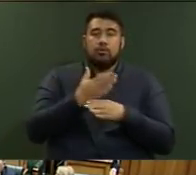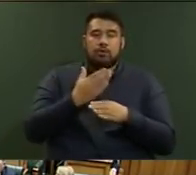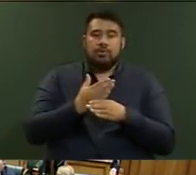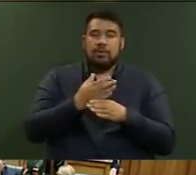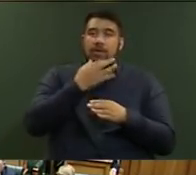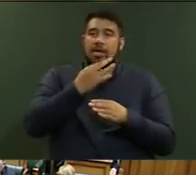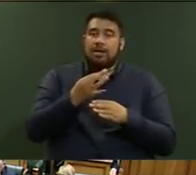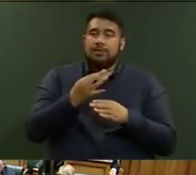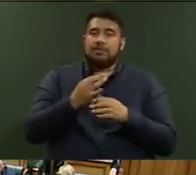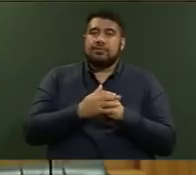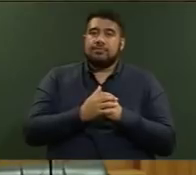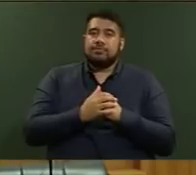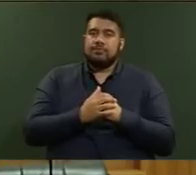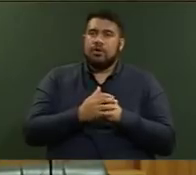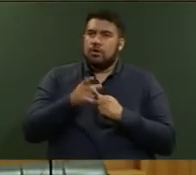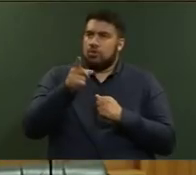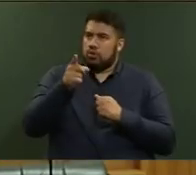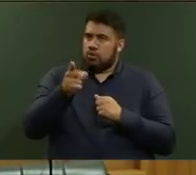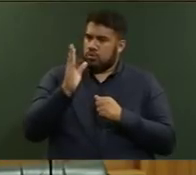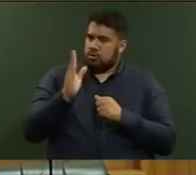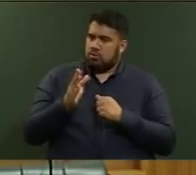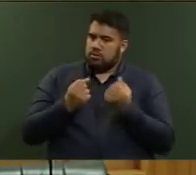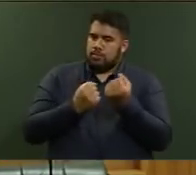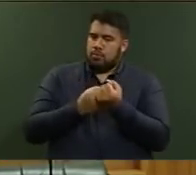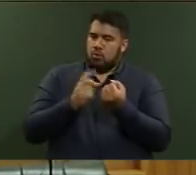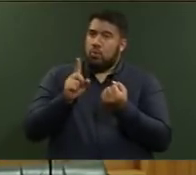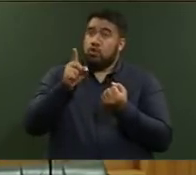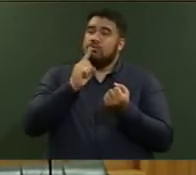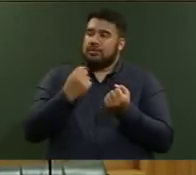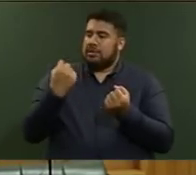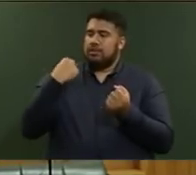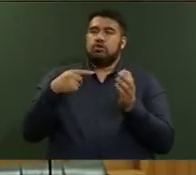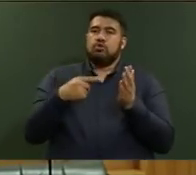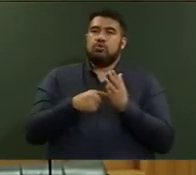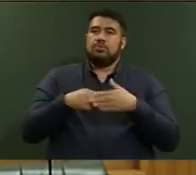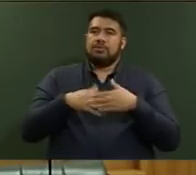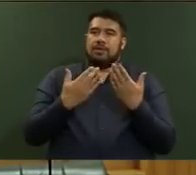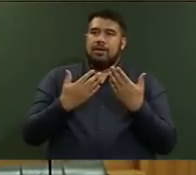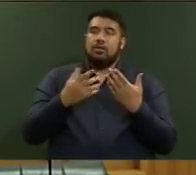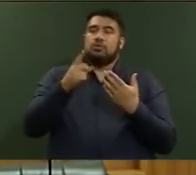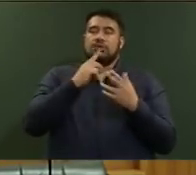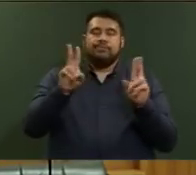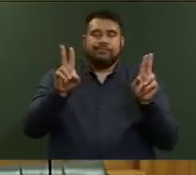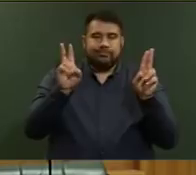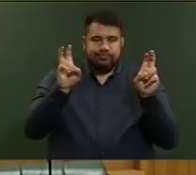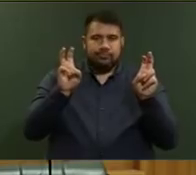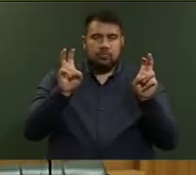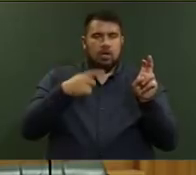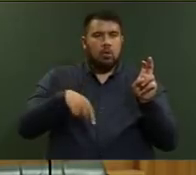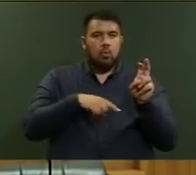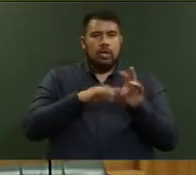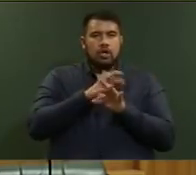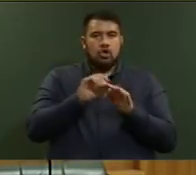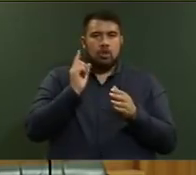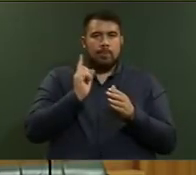asks, does he stand by his statement in the House on Tuesday that, quote, "we won't be punishing